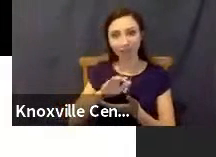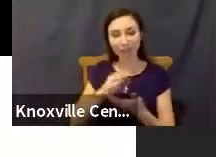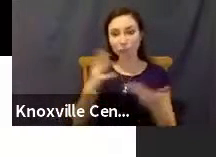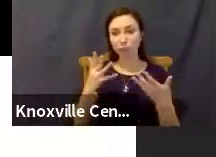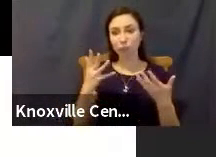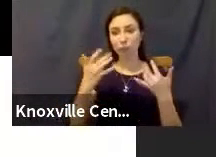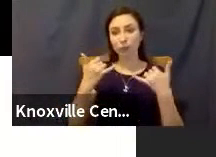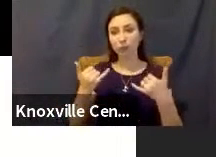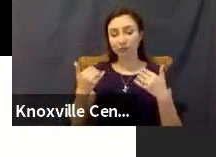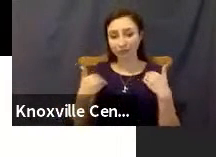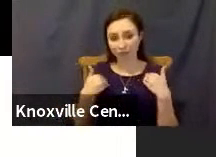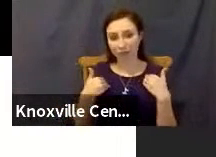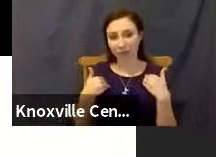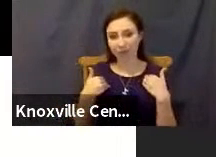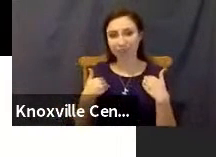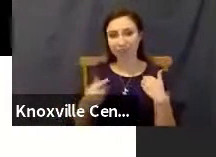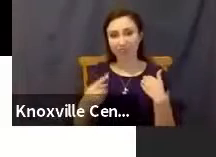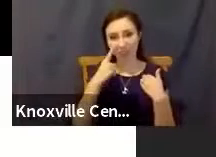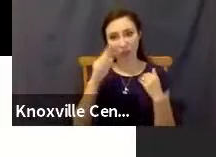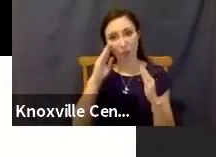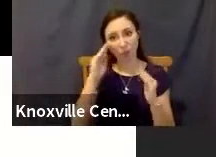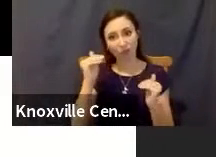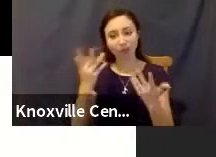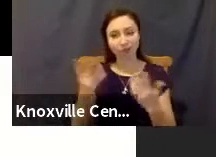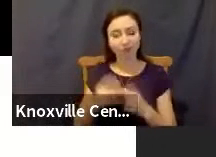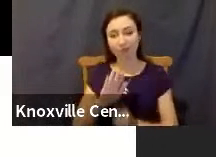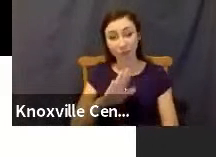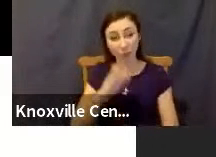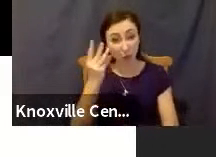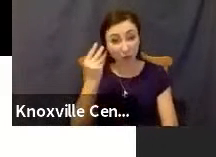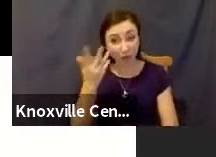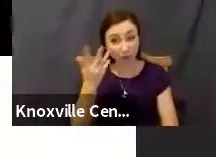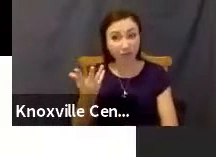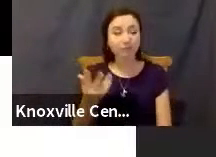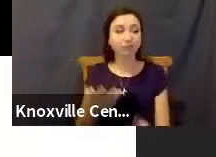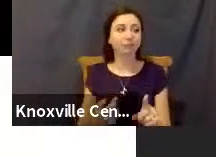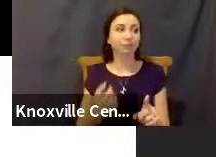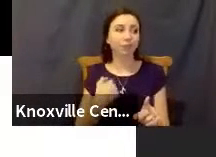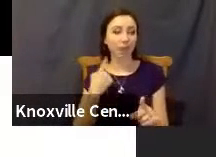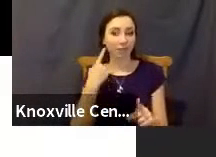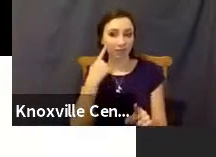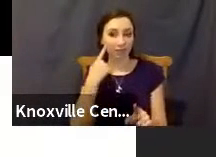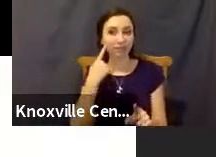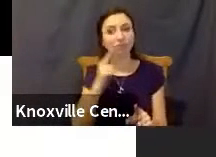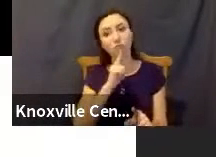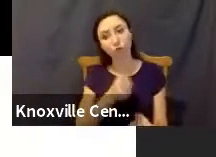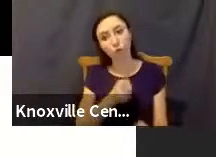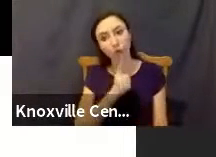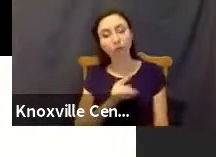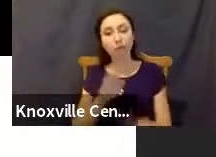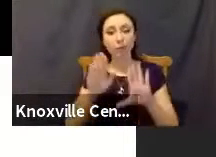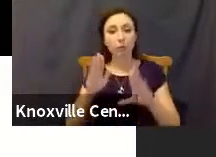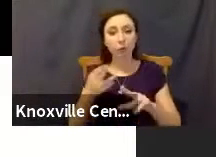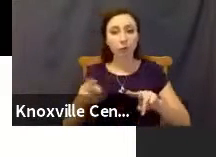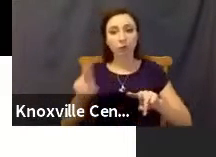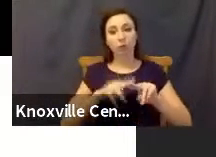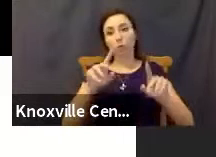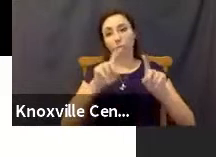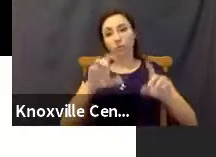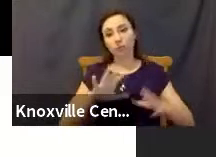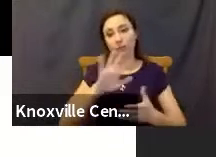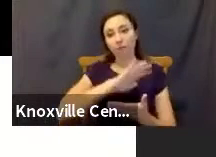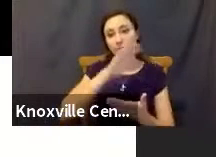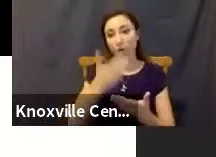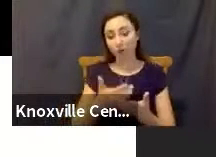currently getting, hopefully. Just your thoughts. Well, sure, it'd be great to increase testing volume.